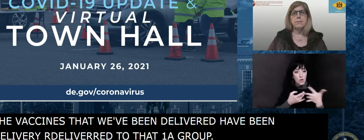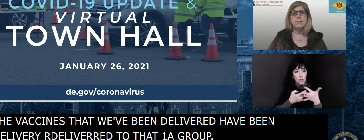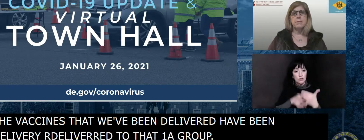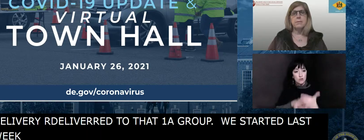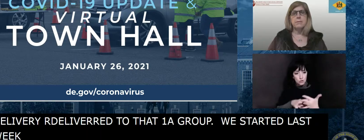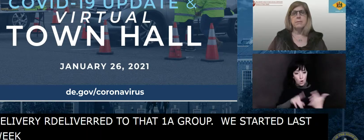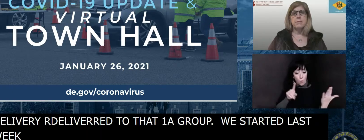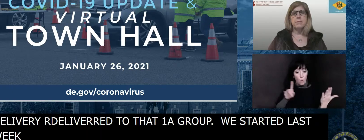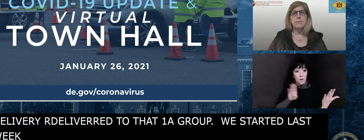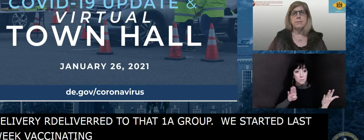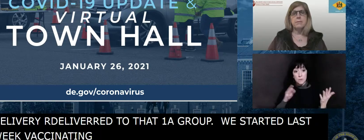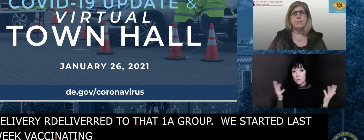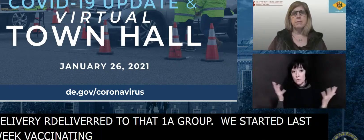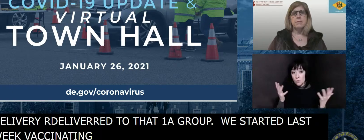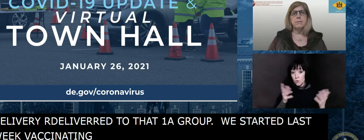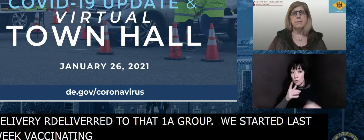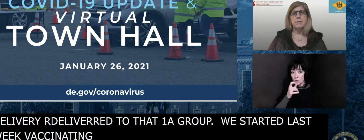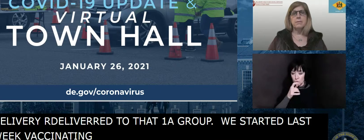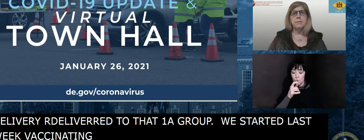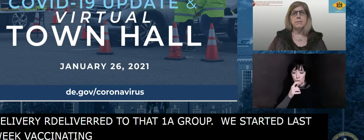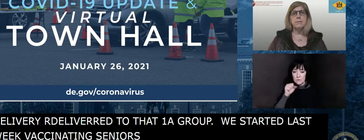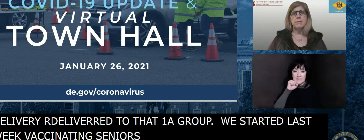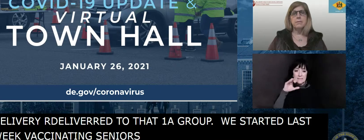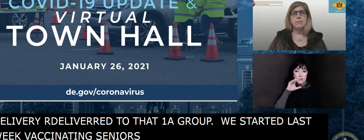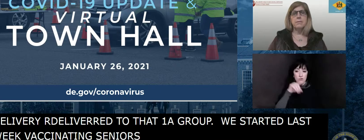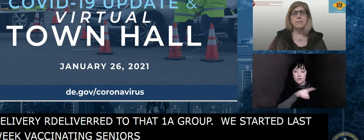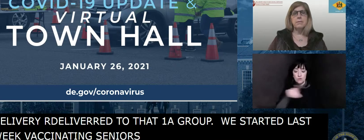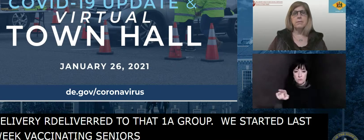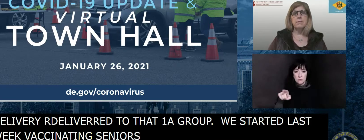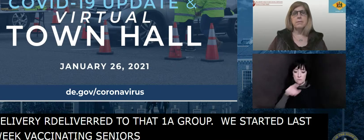65 and older, with a focus on the older